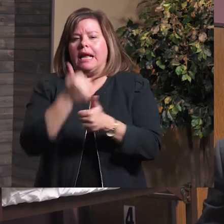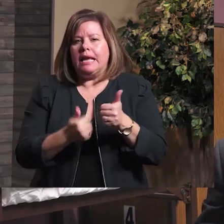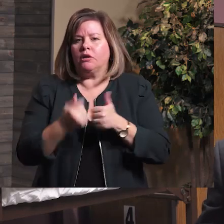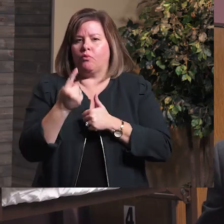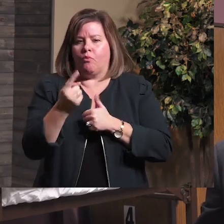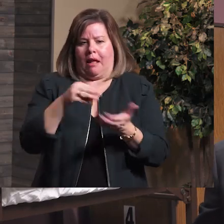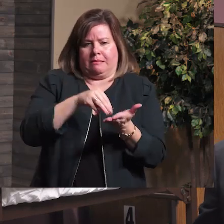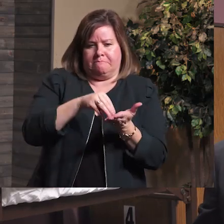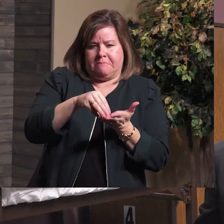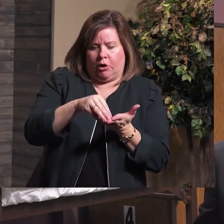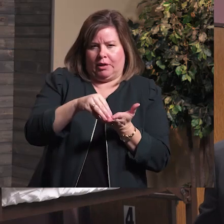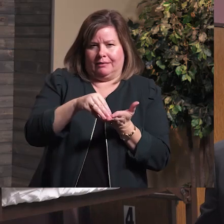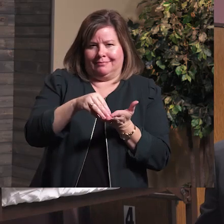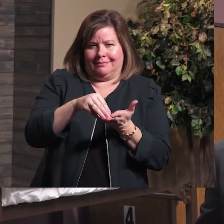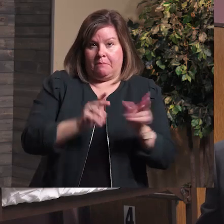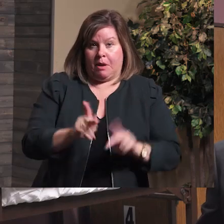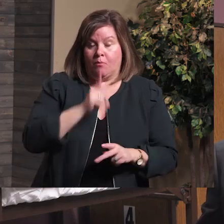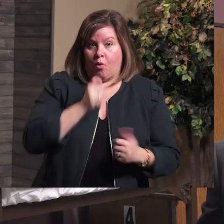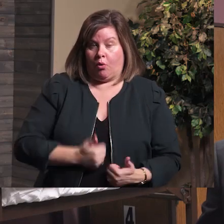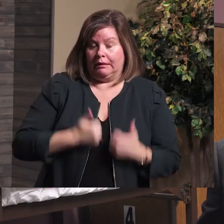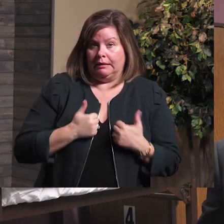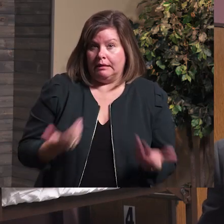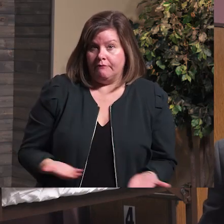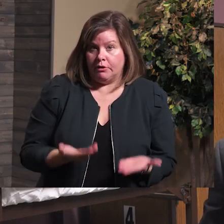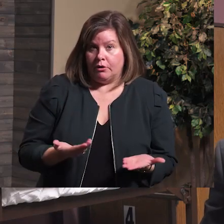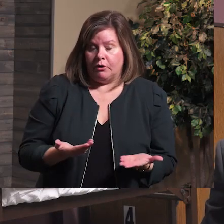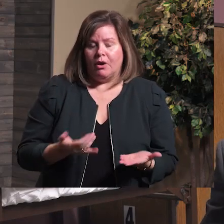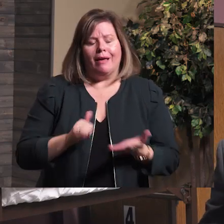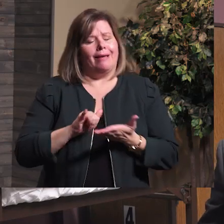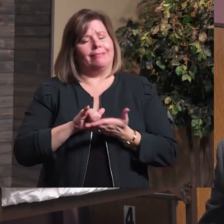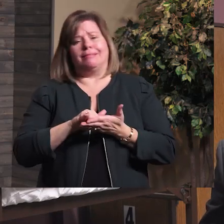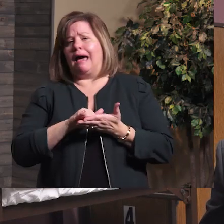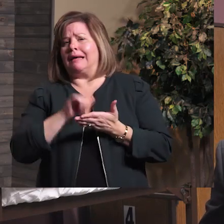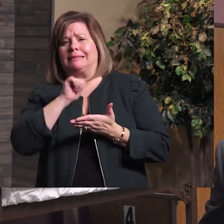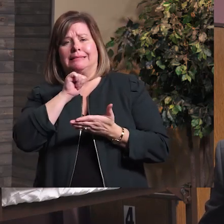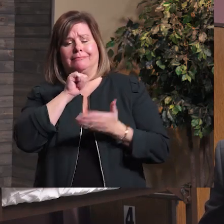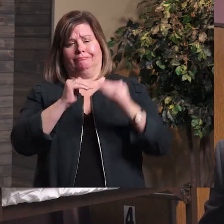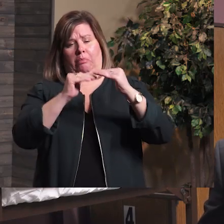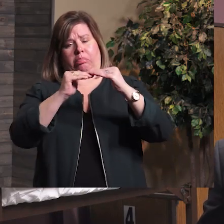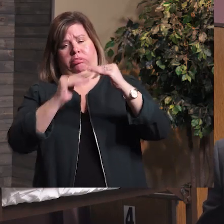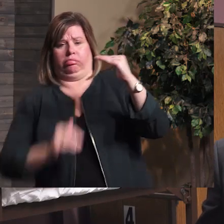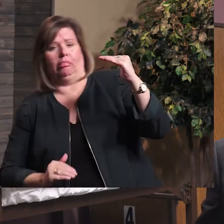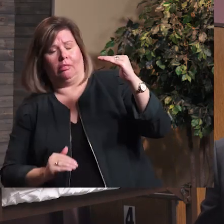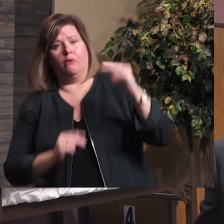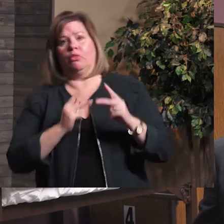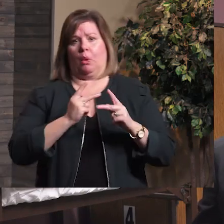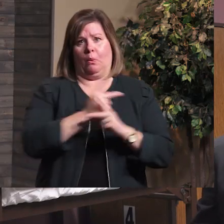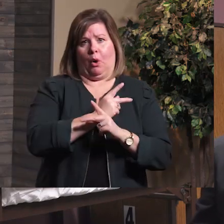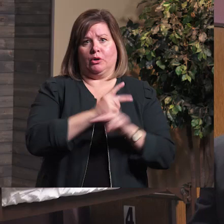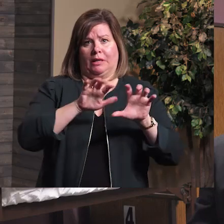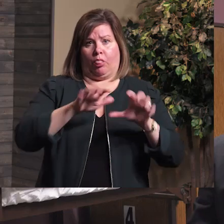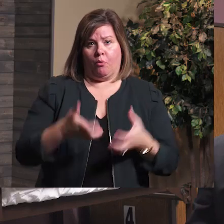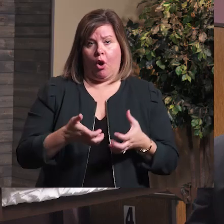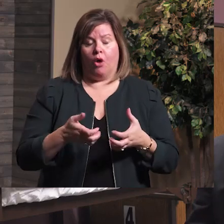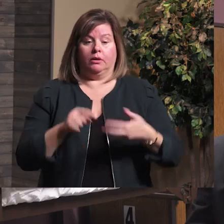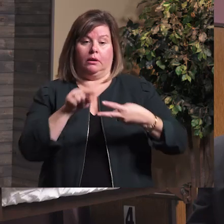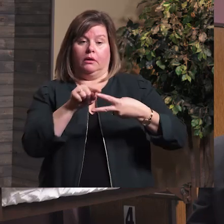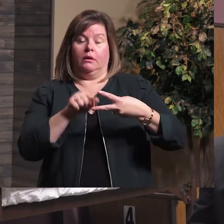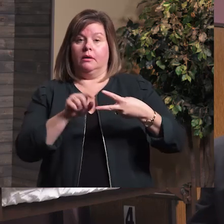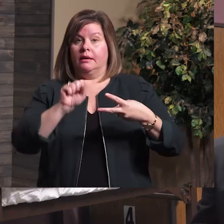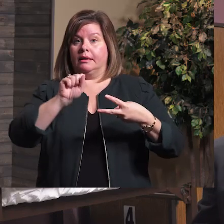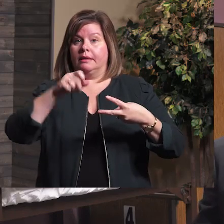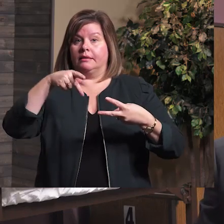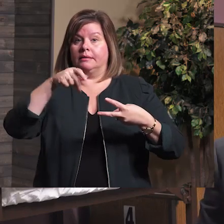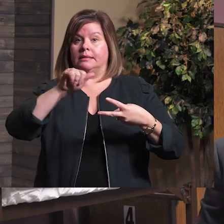deaths per every million of population. That's far from the worst in the world right now. Spain